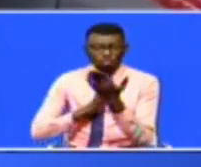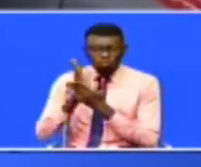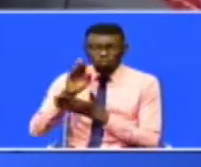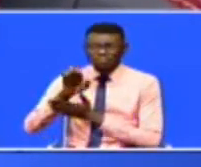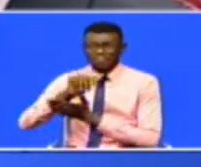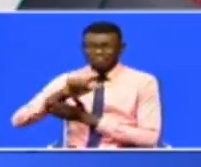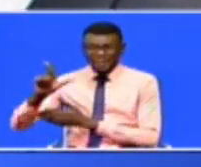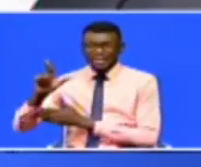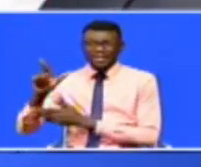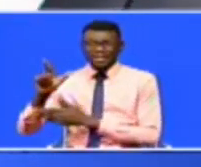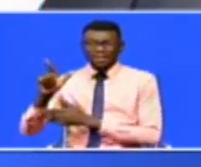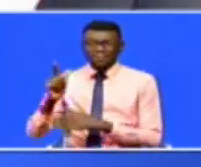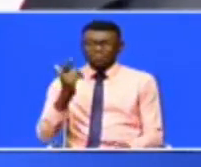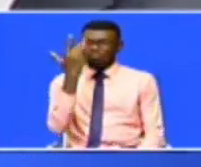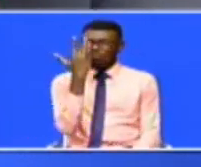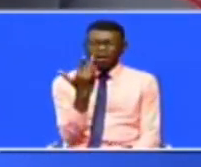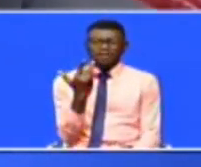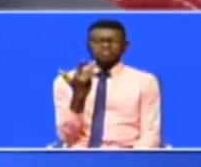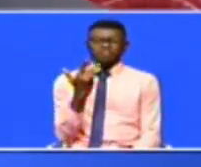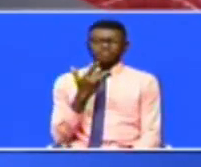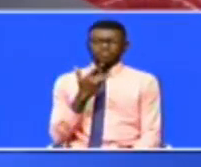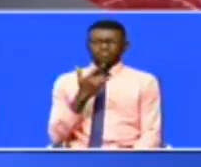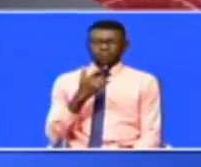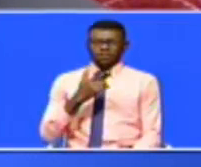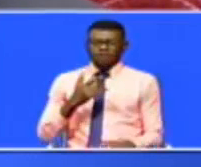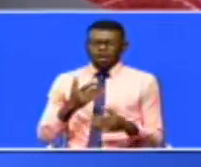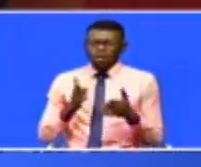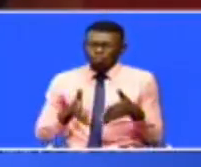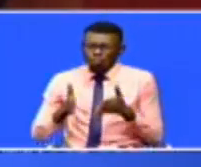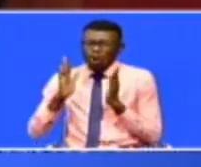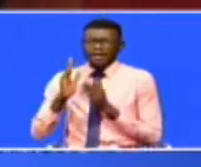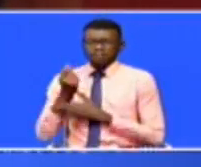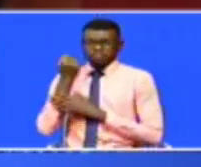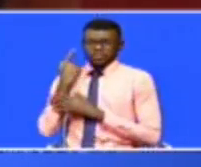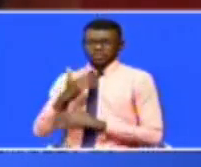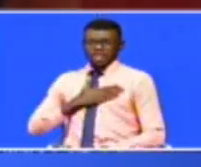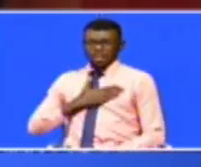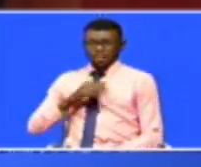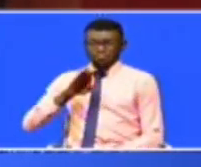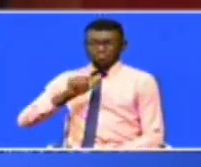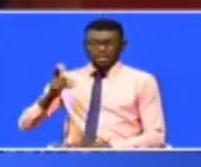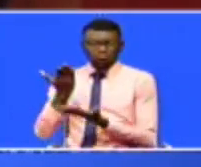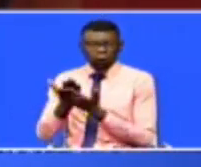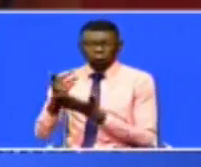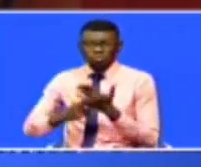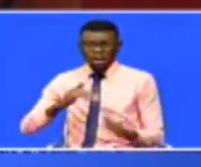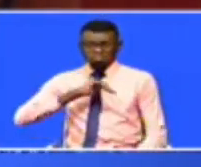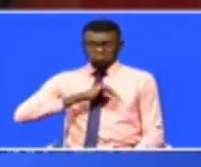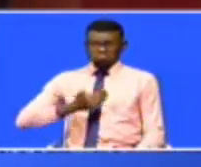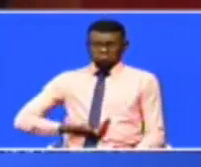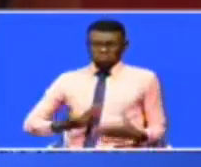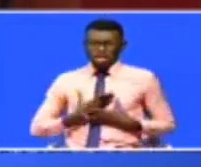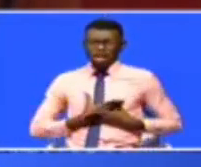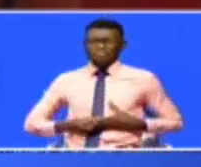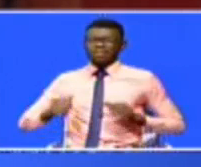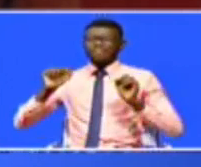bill because of our interpretive framework. The bill proposes that a pregnancy may be